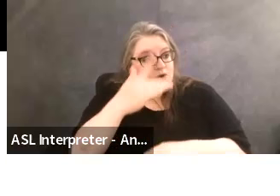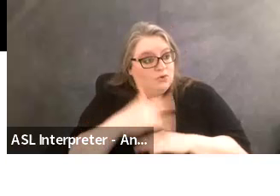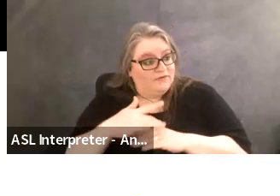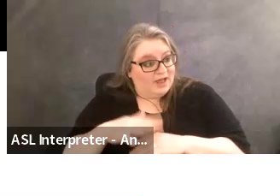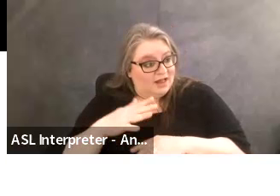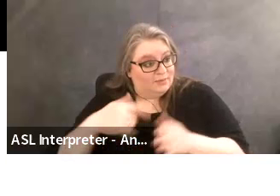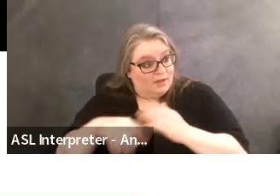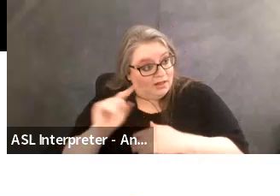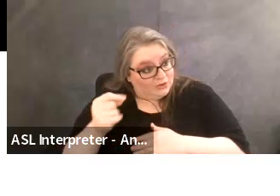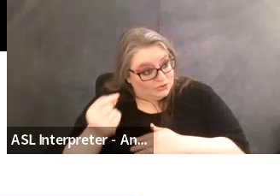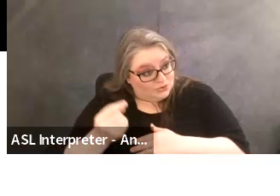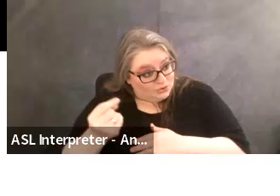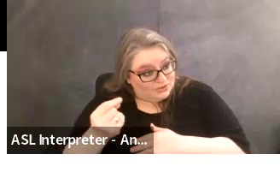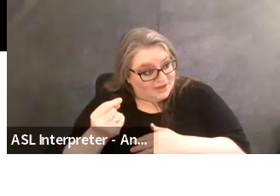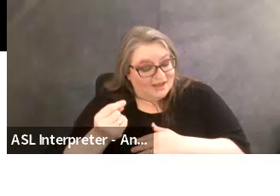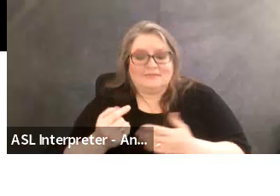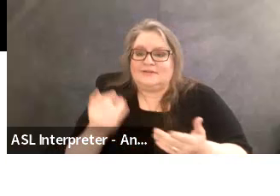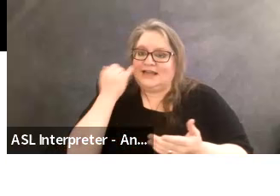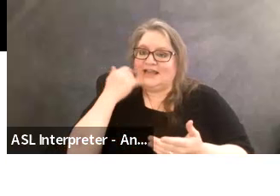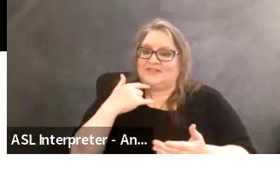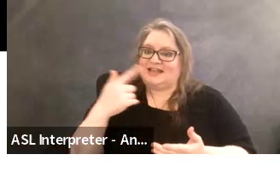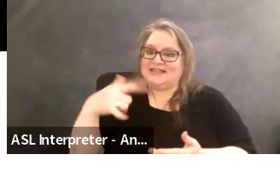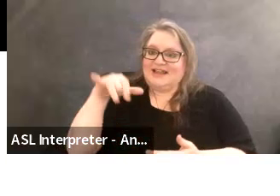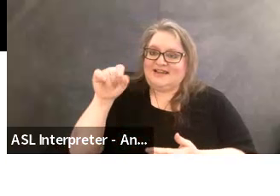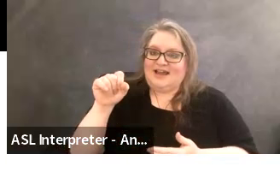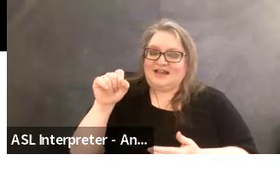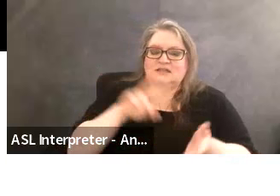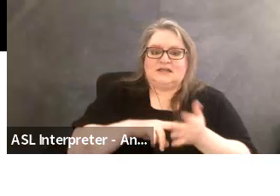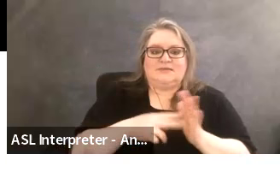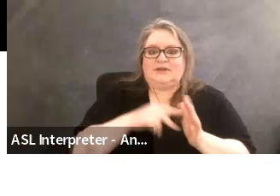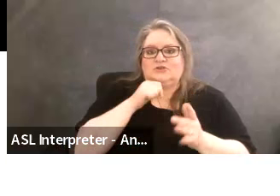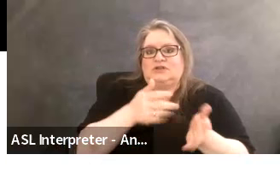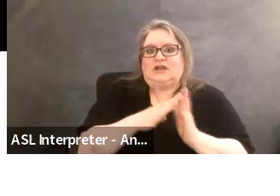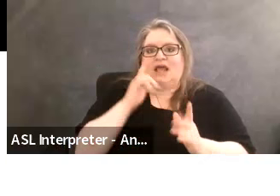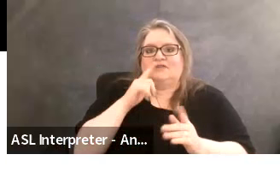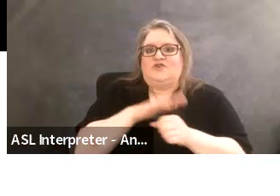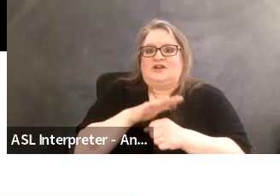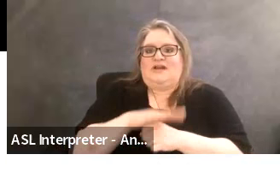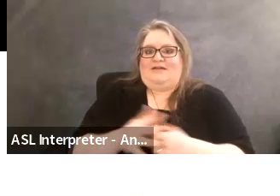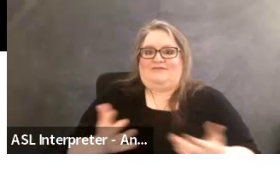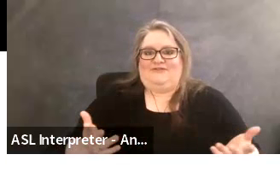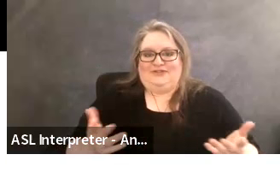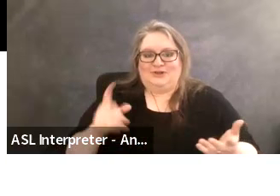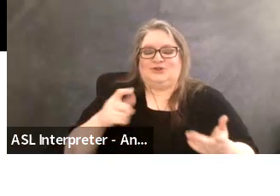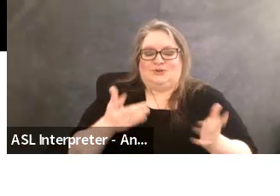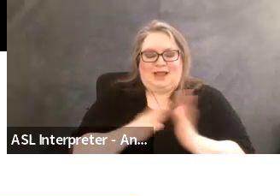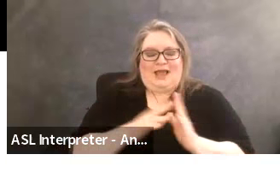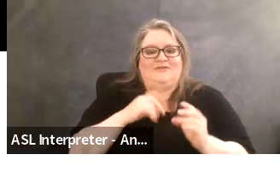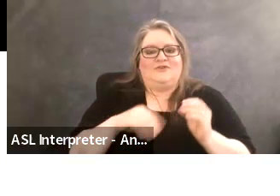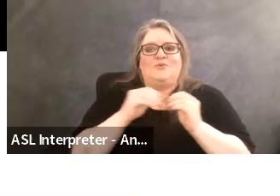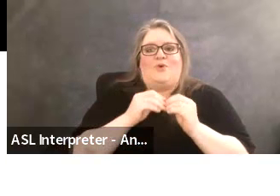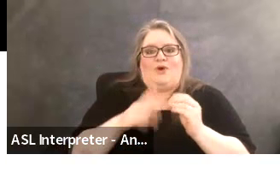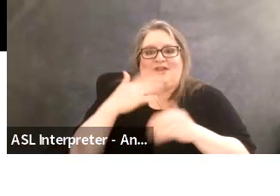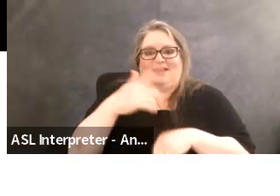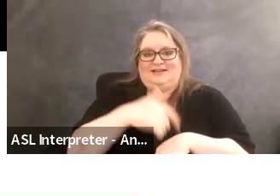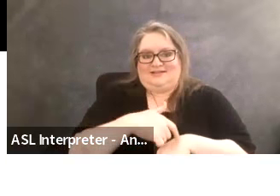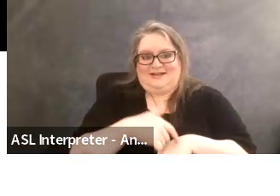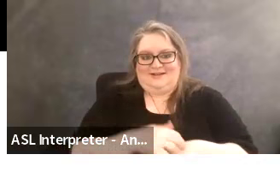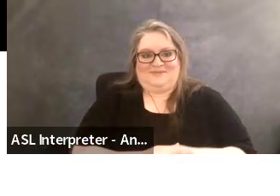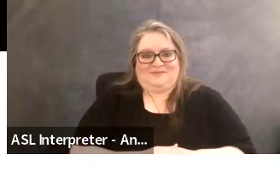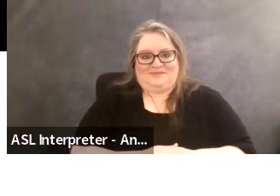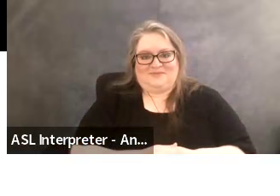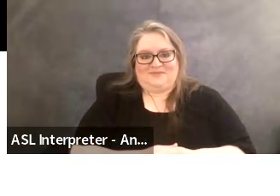Tuesday? If they say yes, that means you didn't ask for enough. You should be asking for more the next time. All right. But